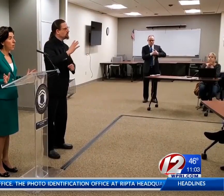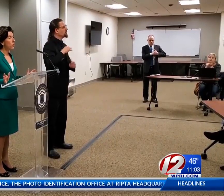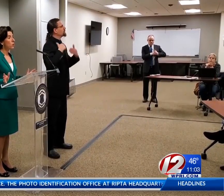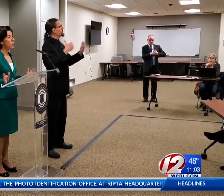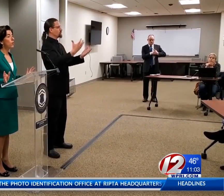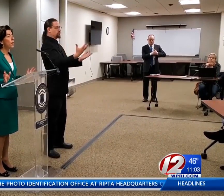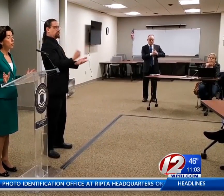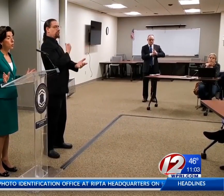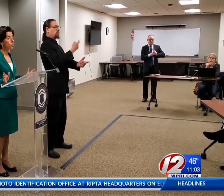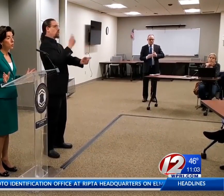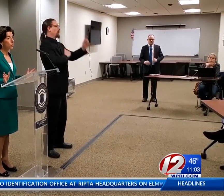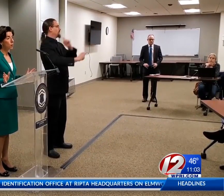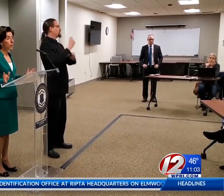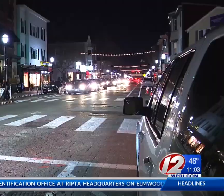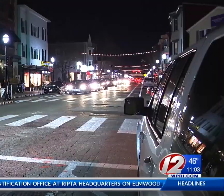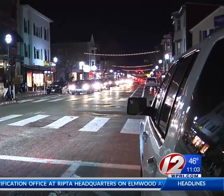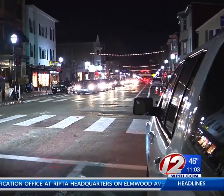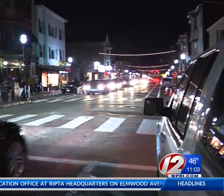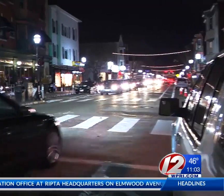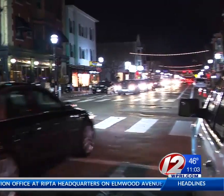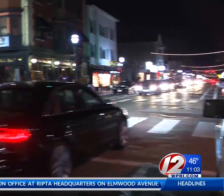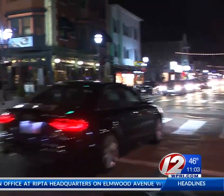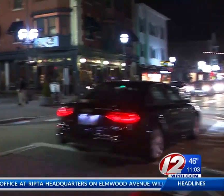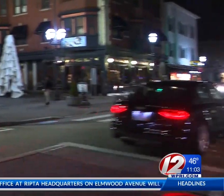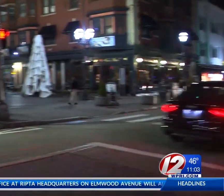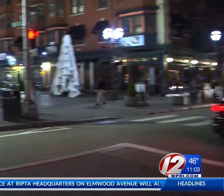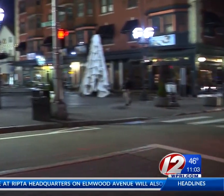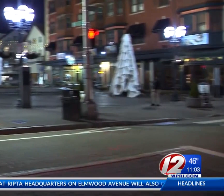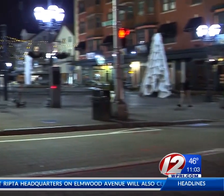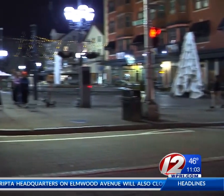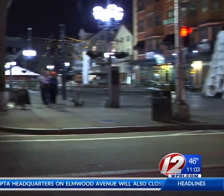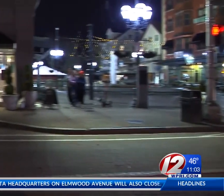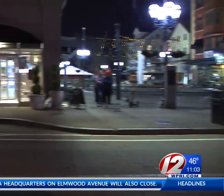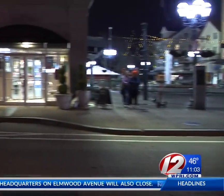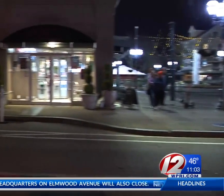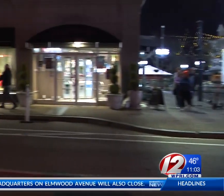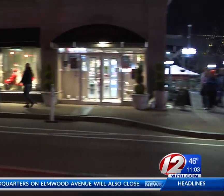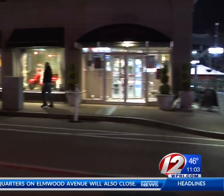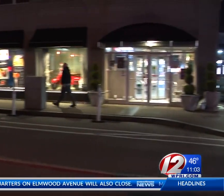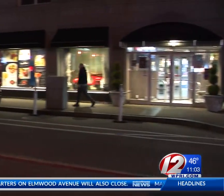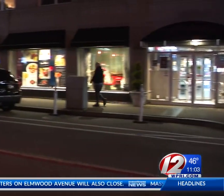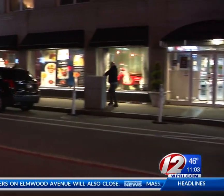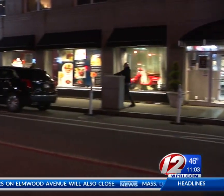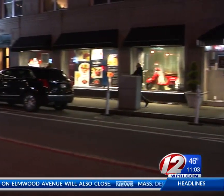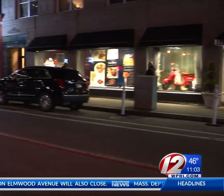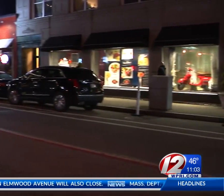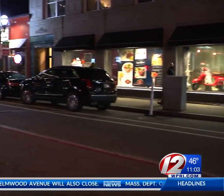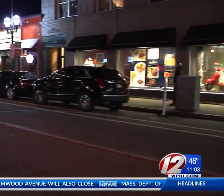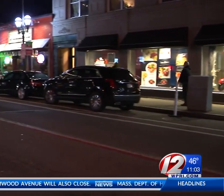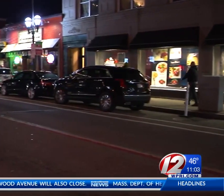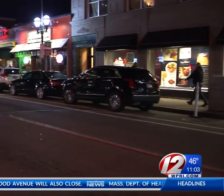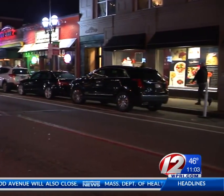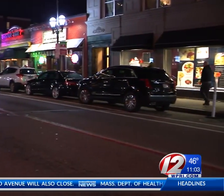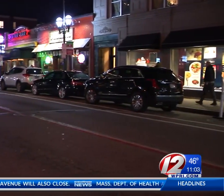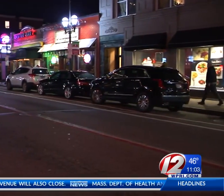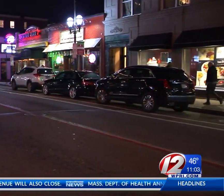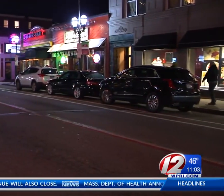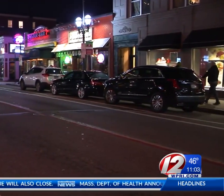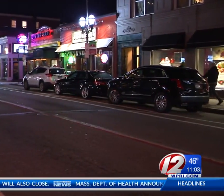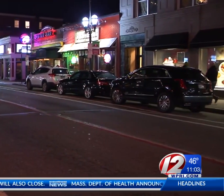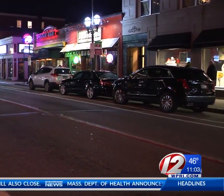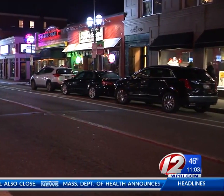call 521-HELP or visit the website for the state's Division of Information Technology to take advantage of these resources during